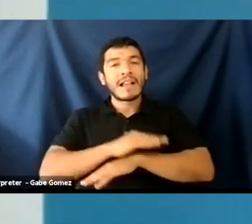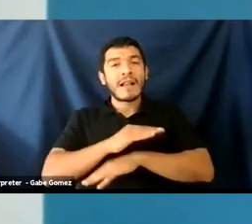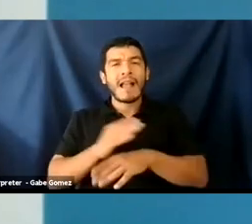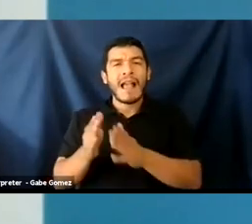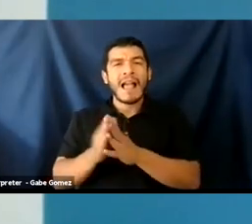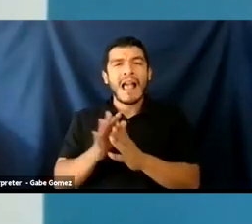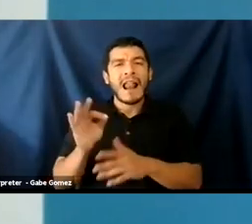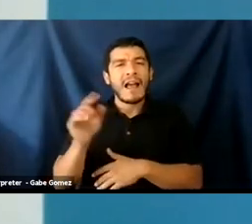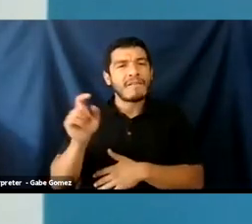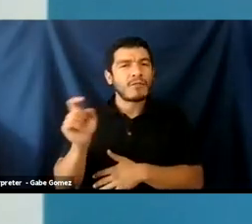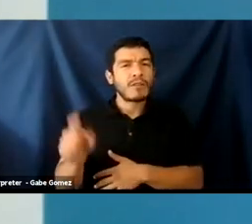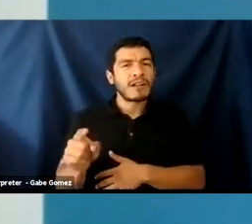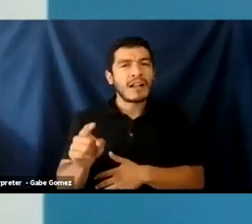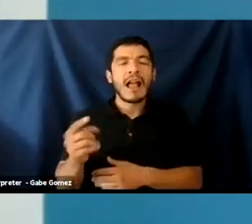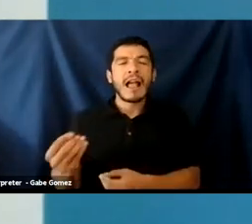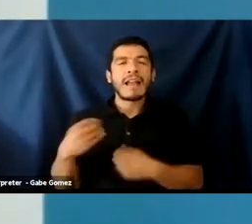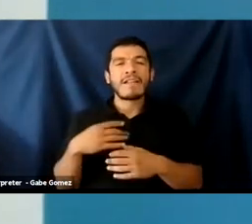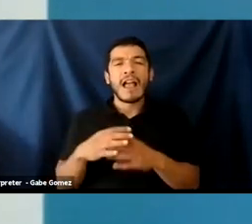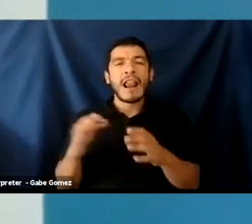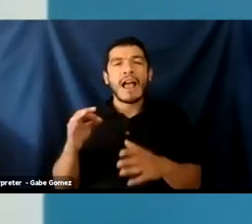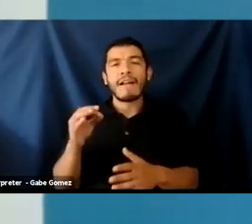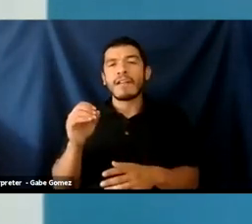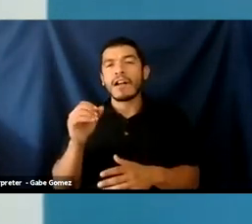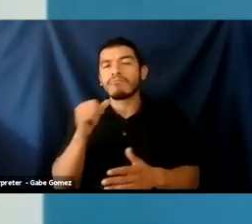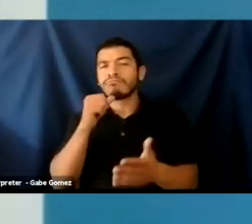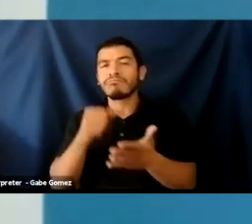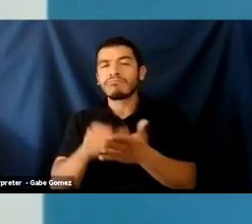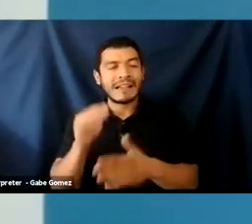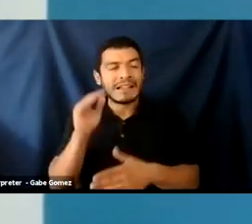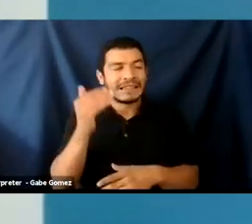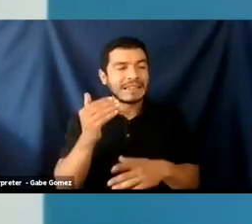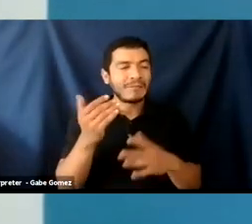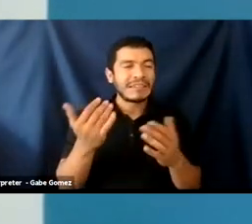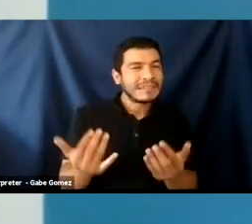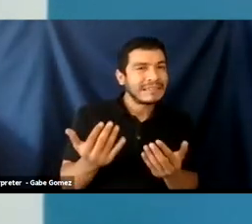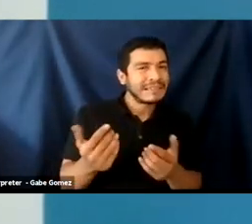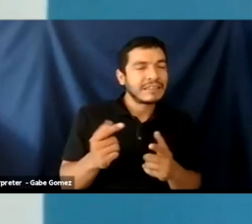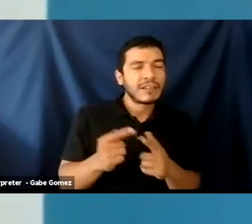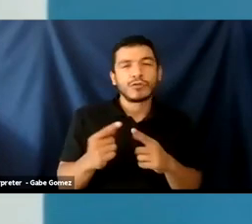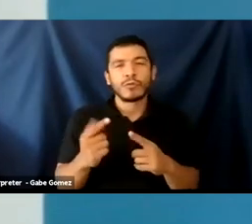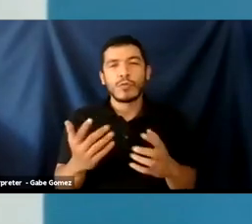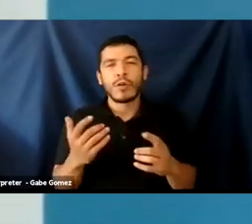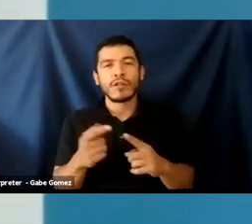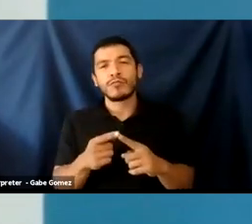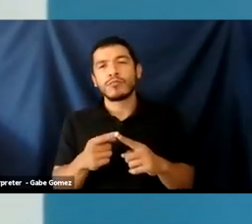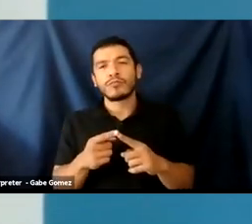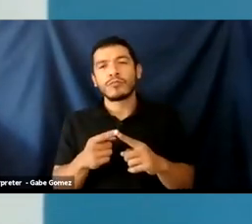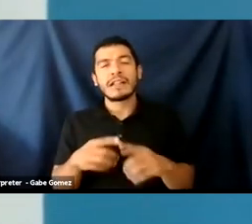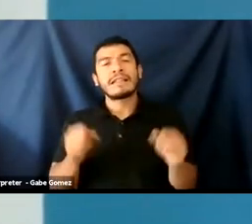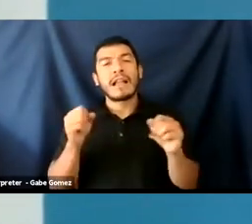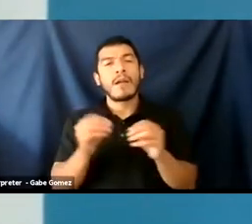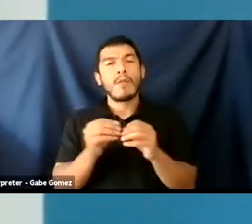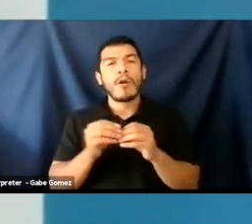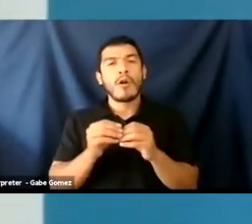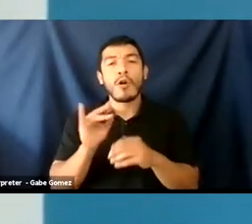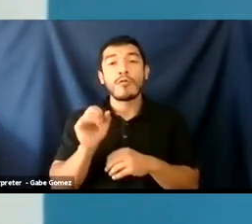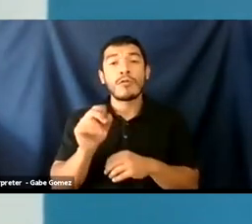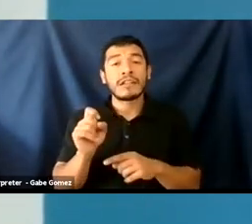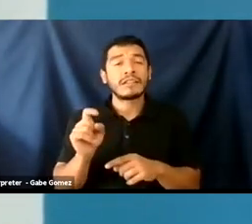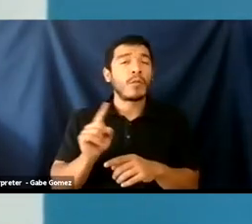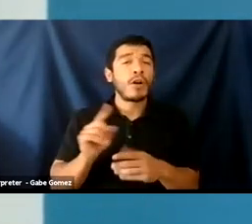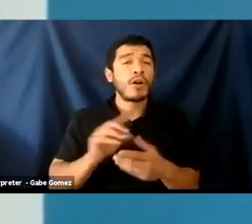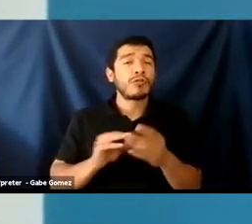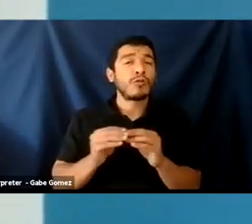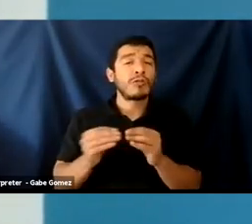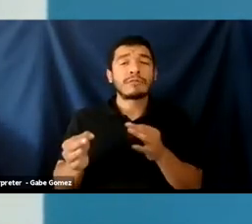lot of questions, sort of giving a lot of notes, seem hesitant to sort of want to take risks where storytelling is concerned.